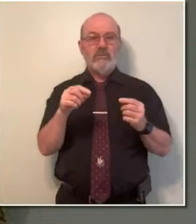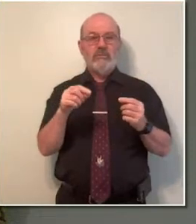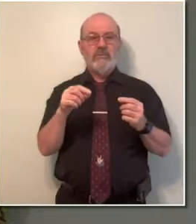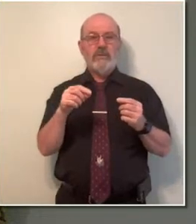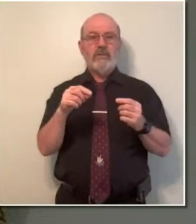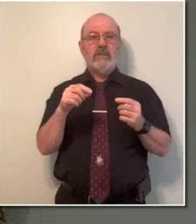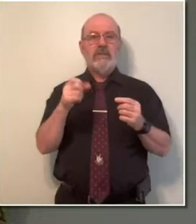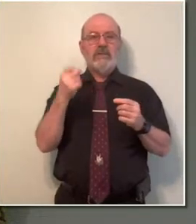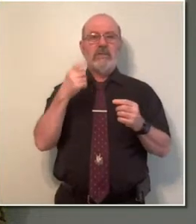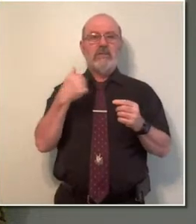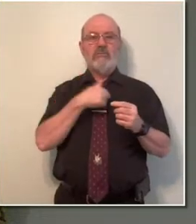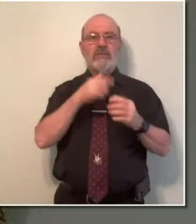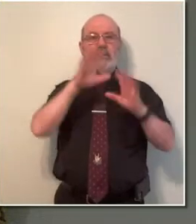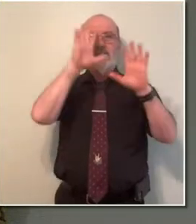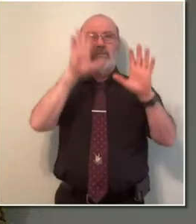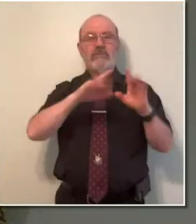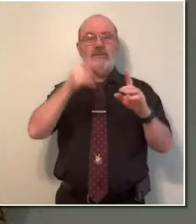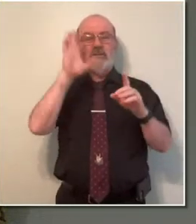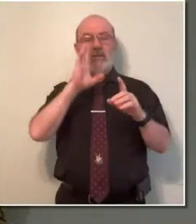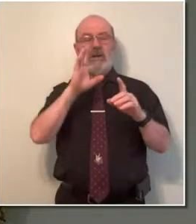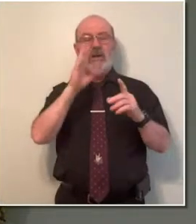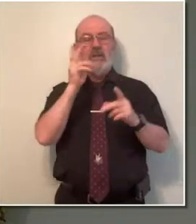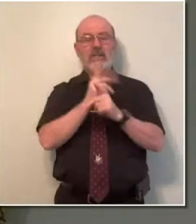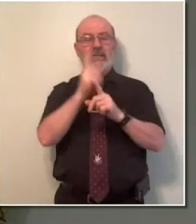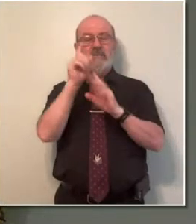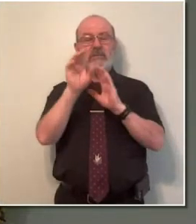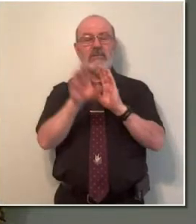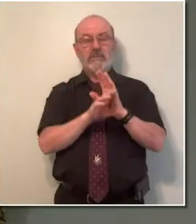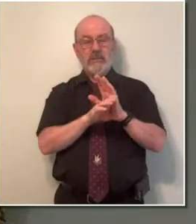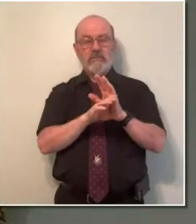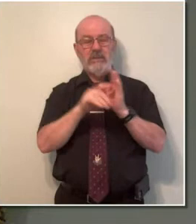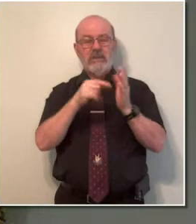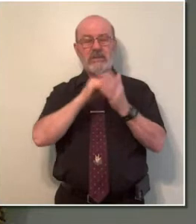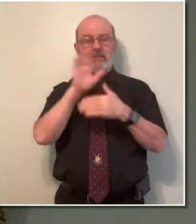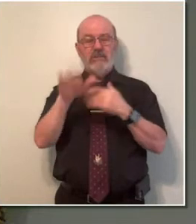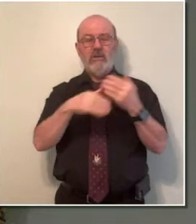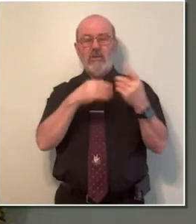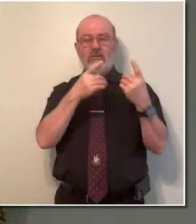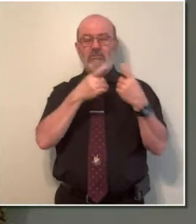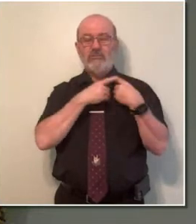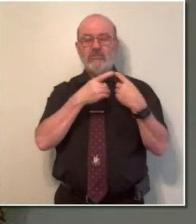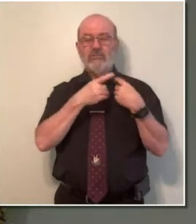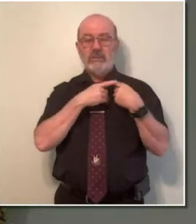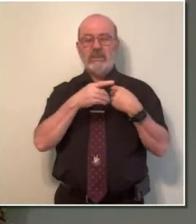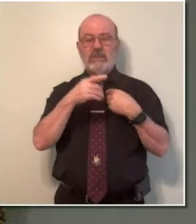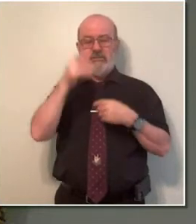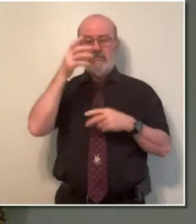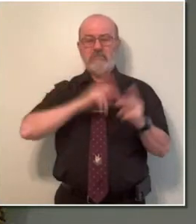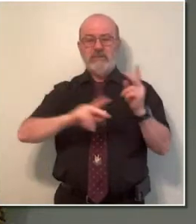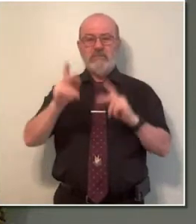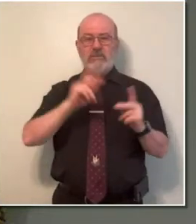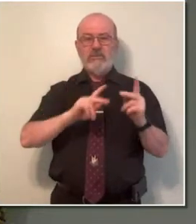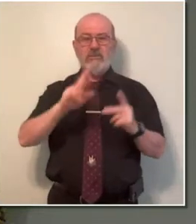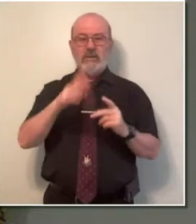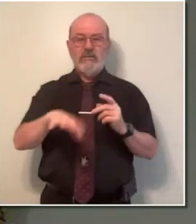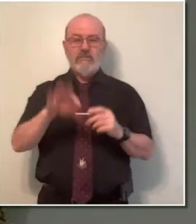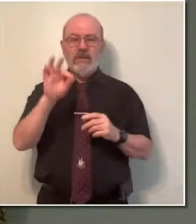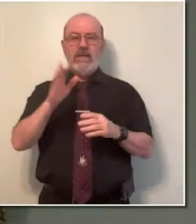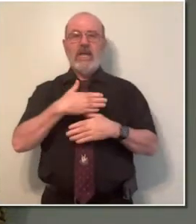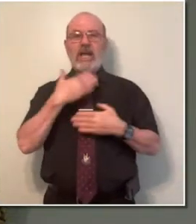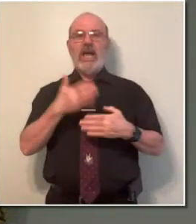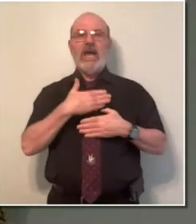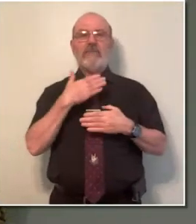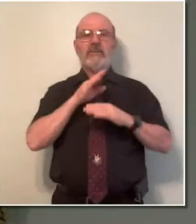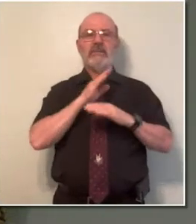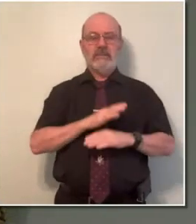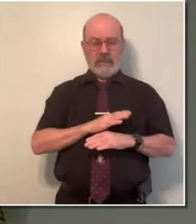that we are to fear God and keep his commandments. This is the whole duty of man. We'll never find happiness and contentment